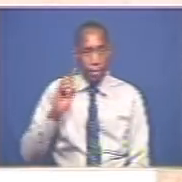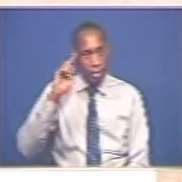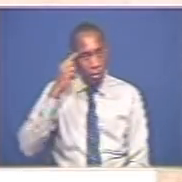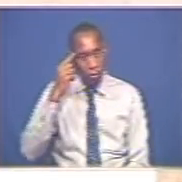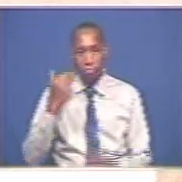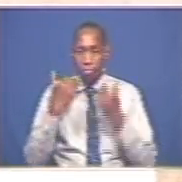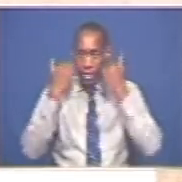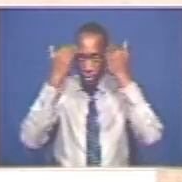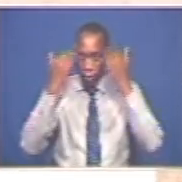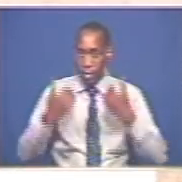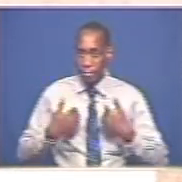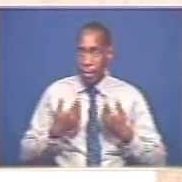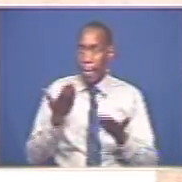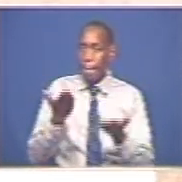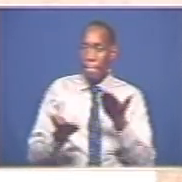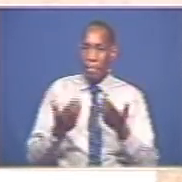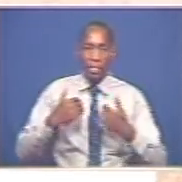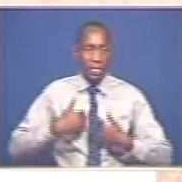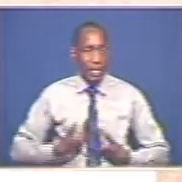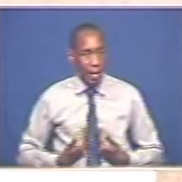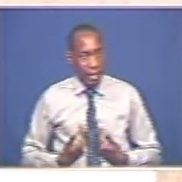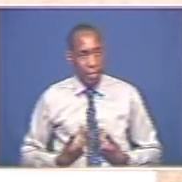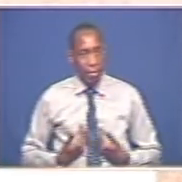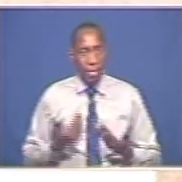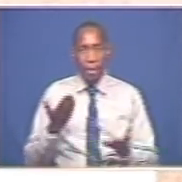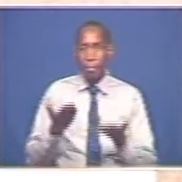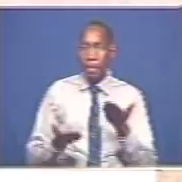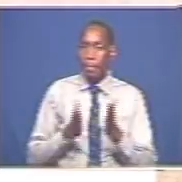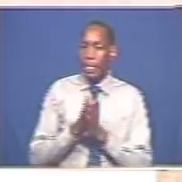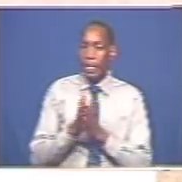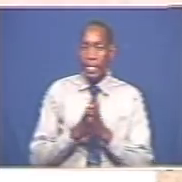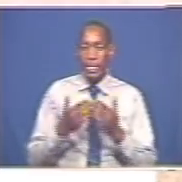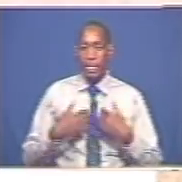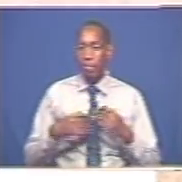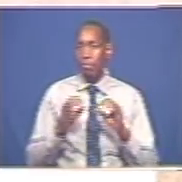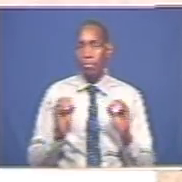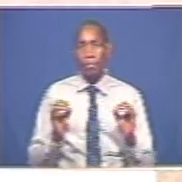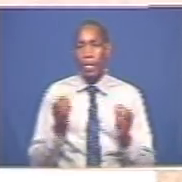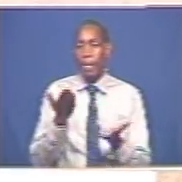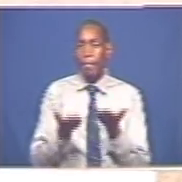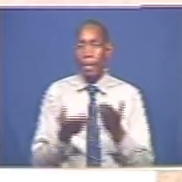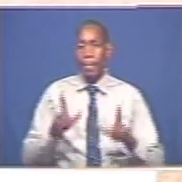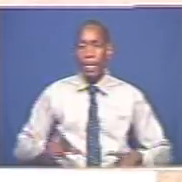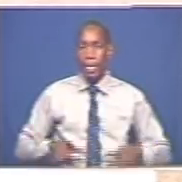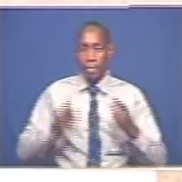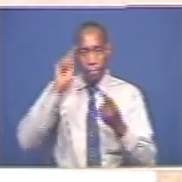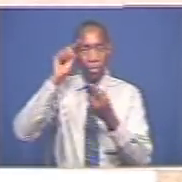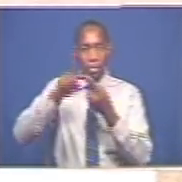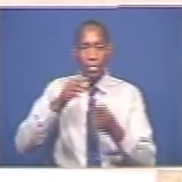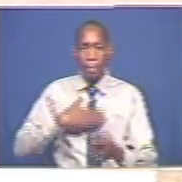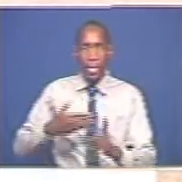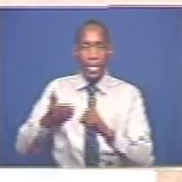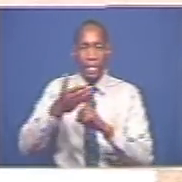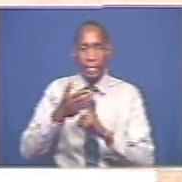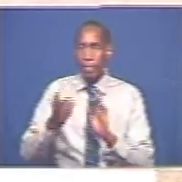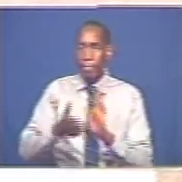thought maybe I'm tired, maybe I'm losing interest in what I'm doing, or maybe my life goals are not, I'm not achieving them as